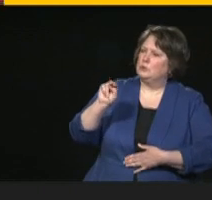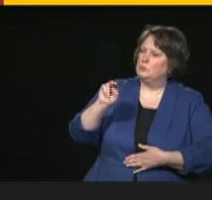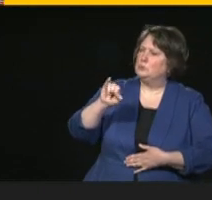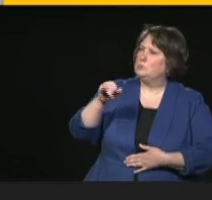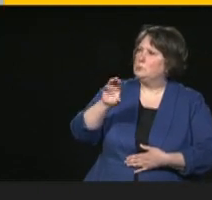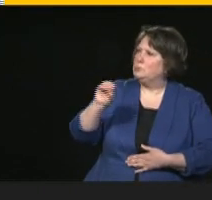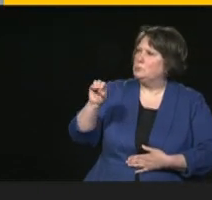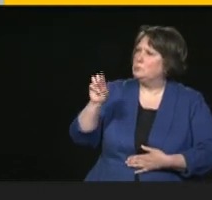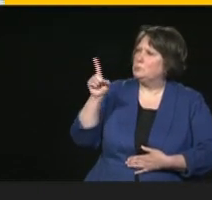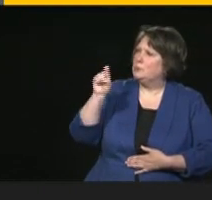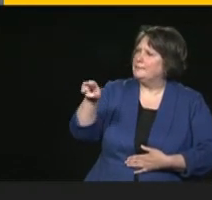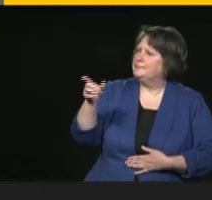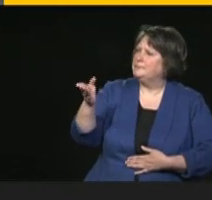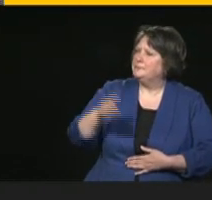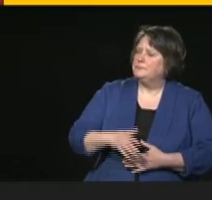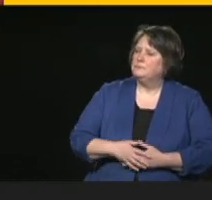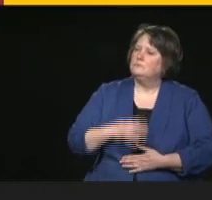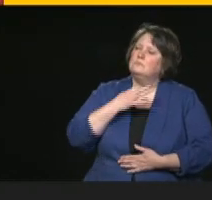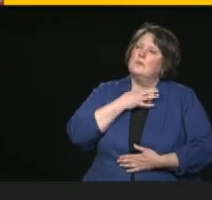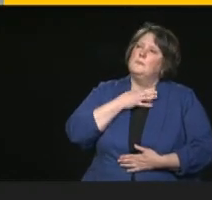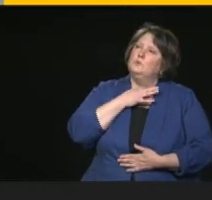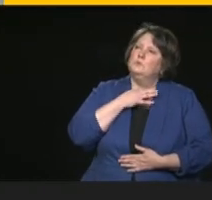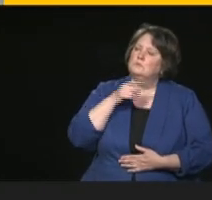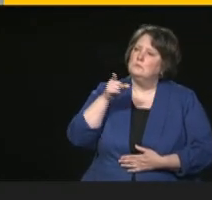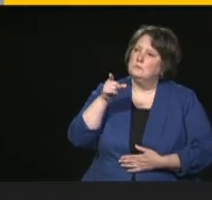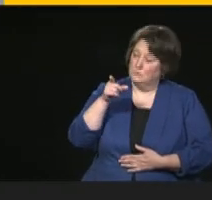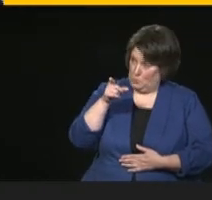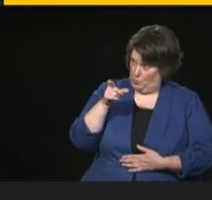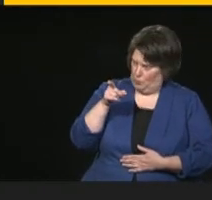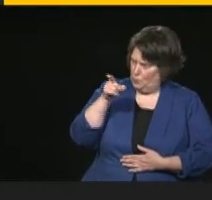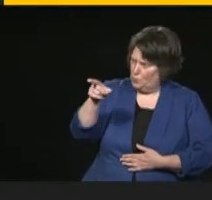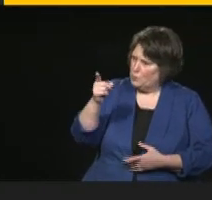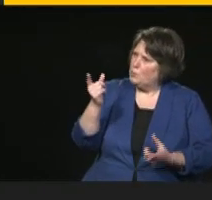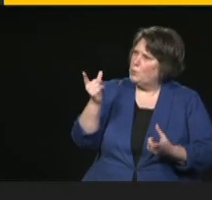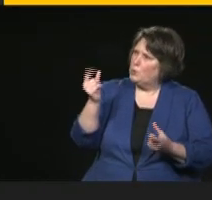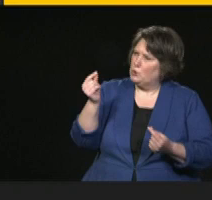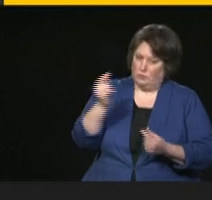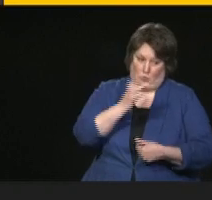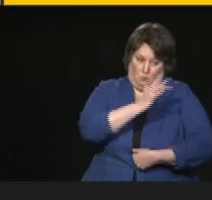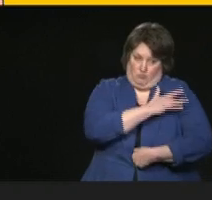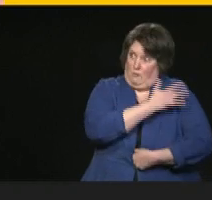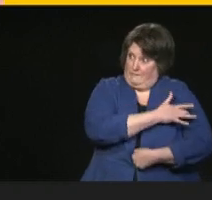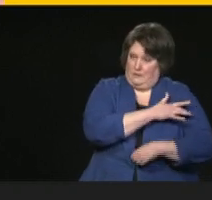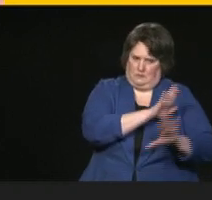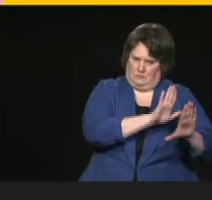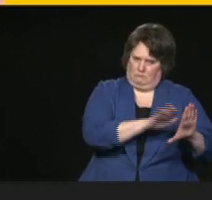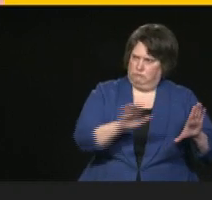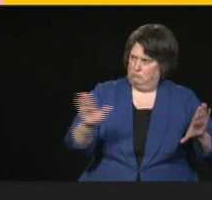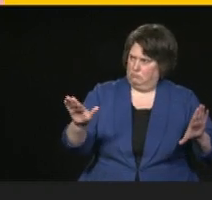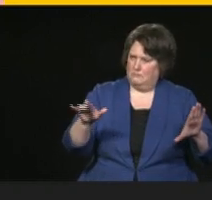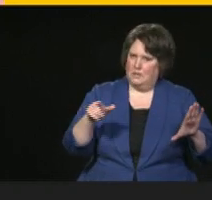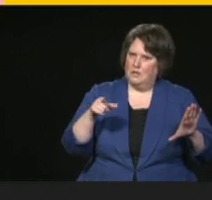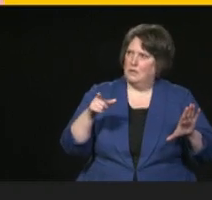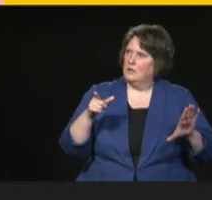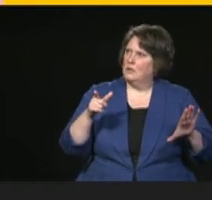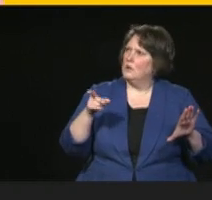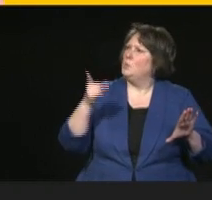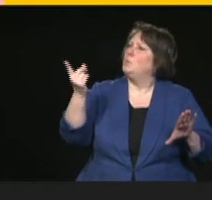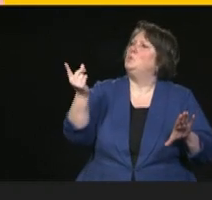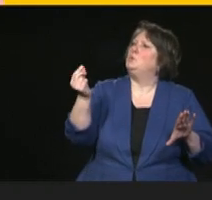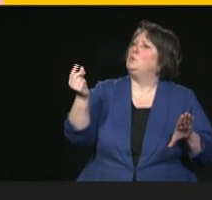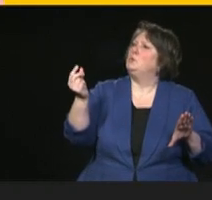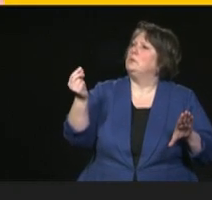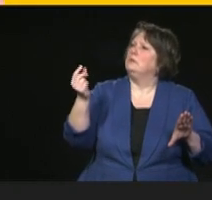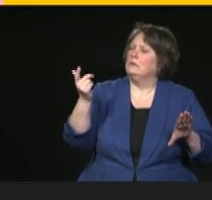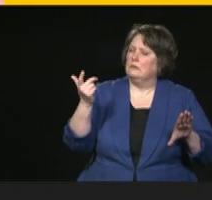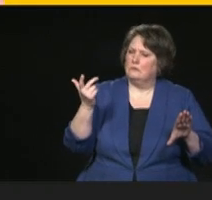what is the government or what are you doing to help provinces to accelerate the screening